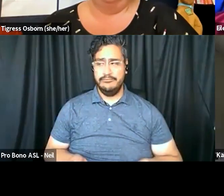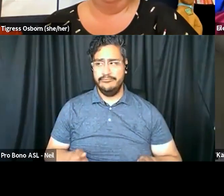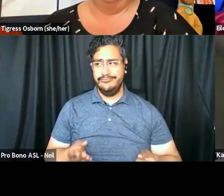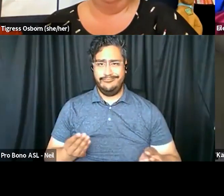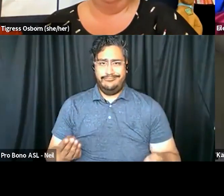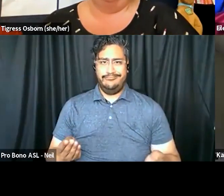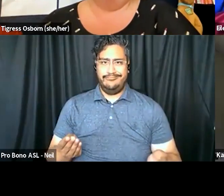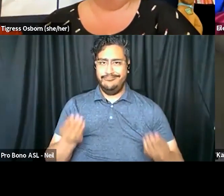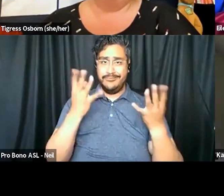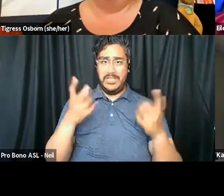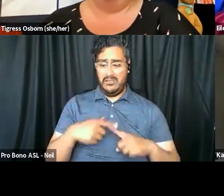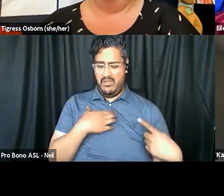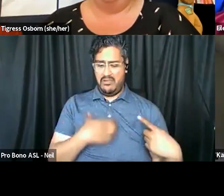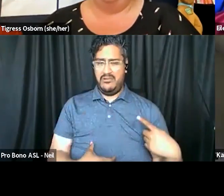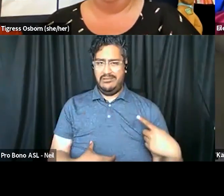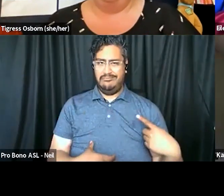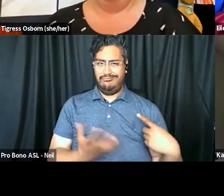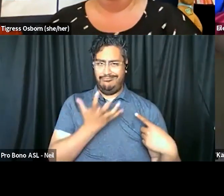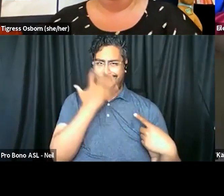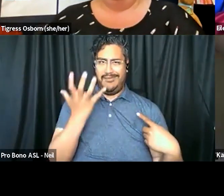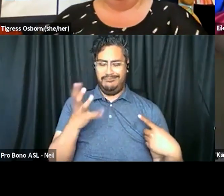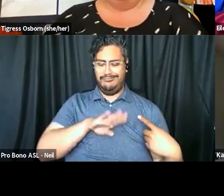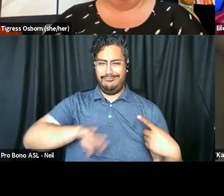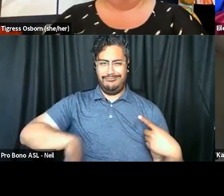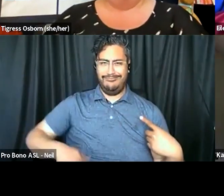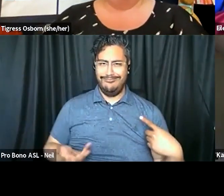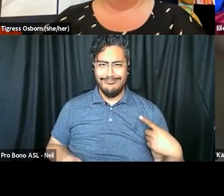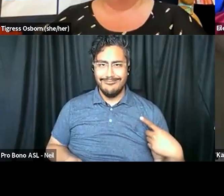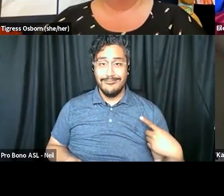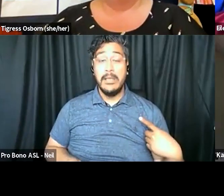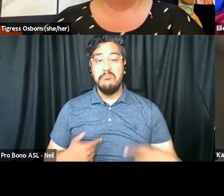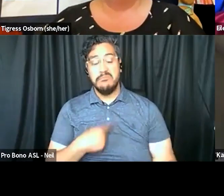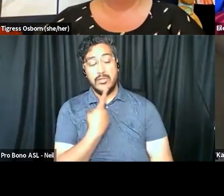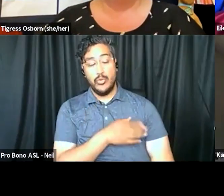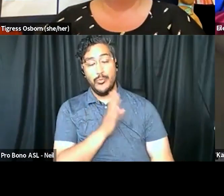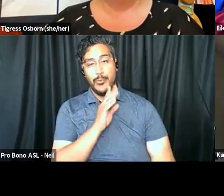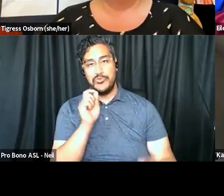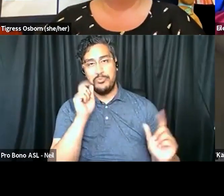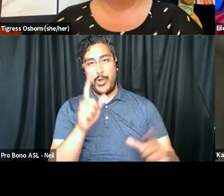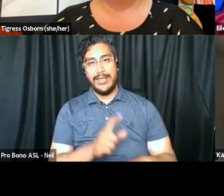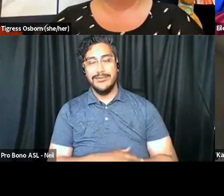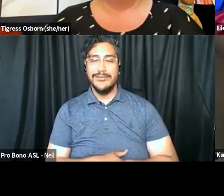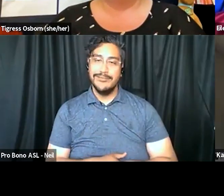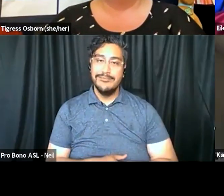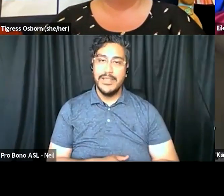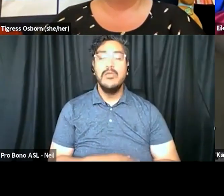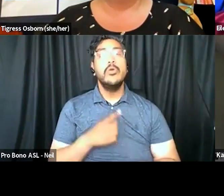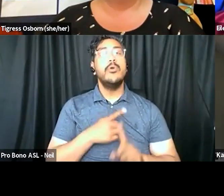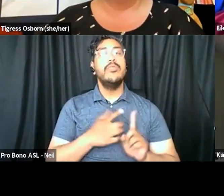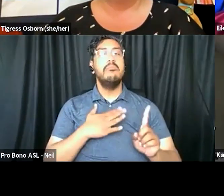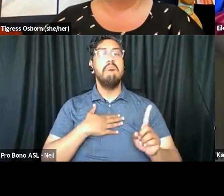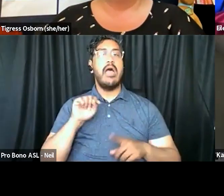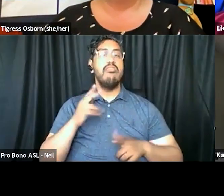pout. I told him that he would be surprised by the softness of my thighs.